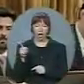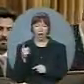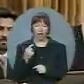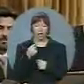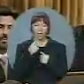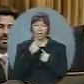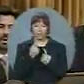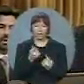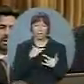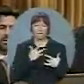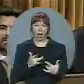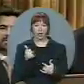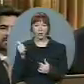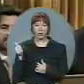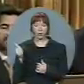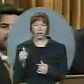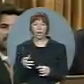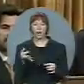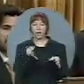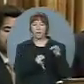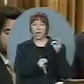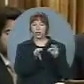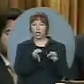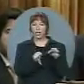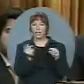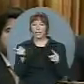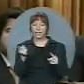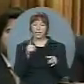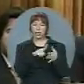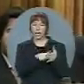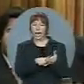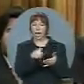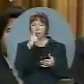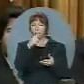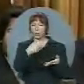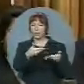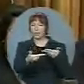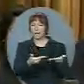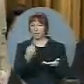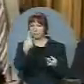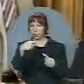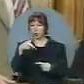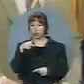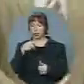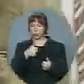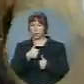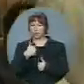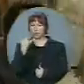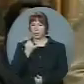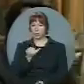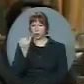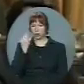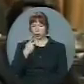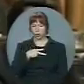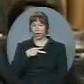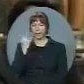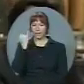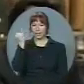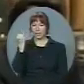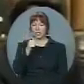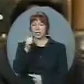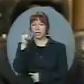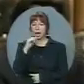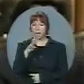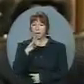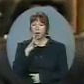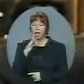ideology. Yesterday, he told this House that he wanted to make sure that the selection of judges adheres to his